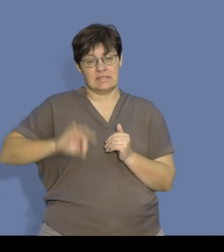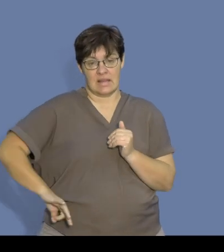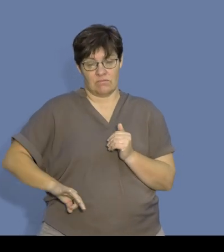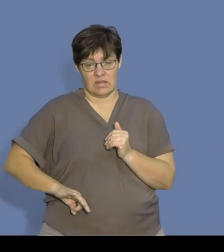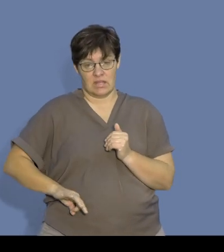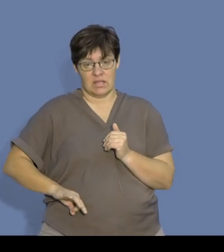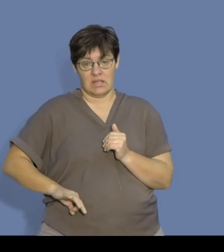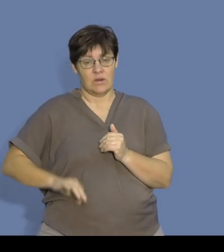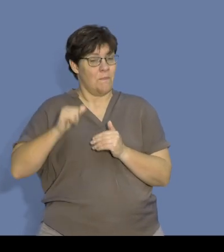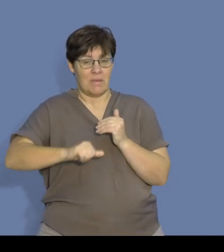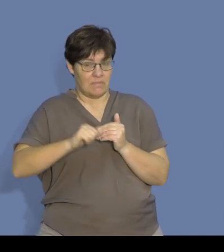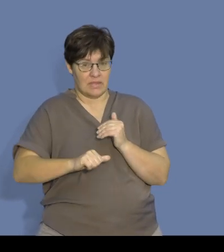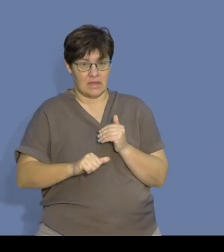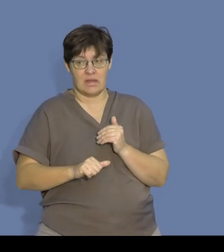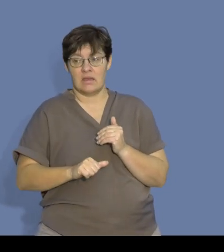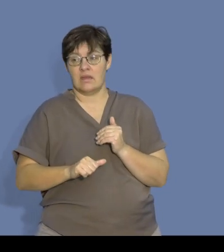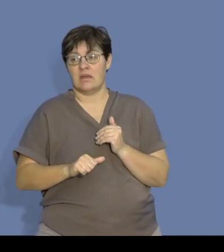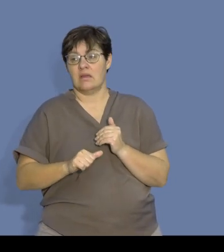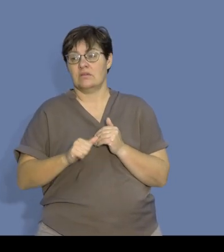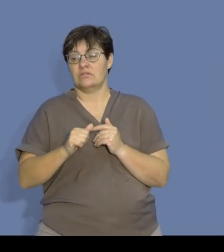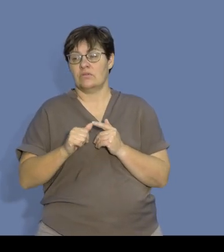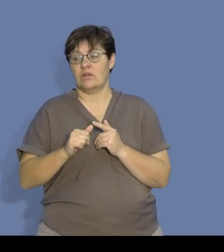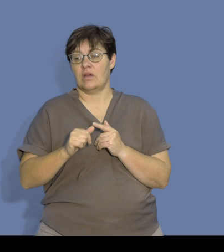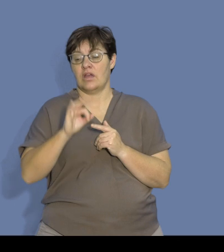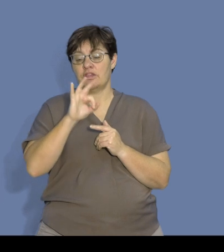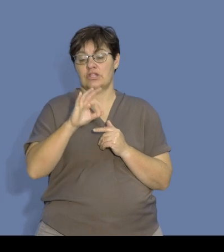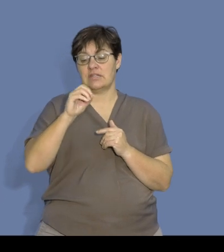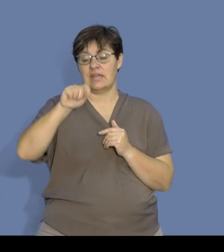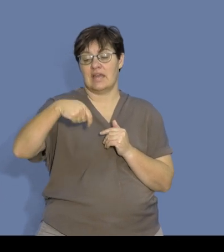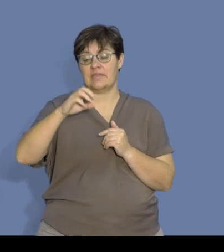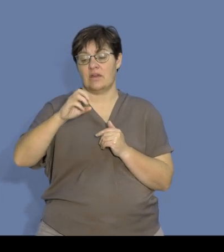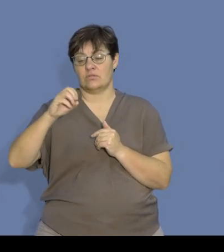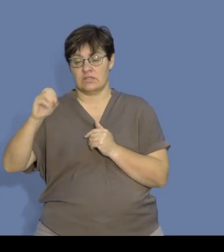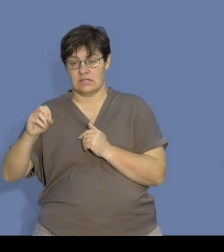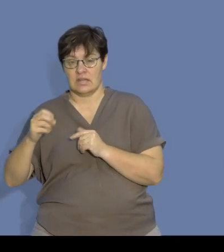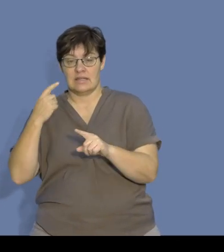not annual. So his monthly salary is obviously 30,000.